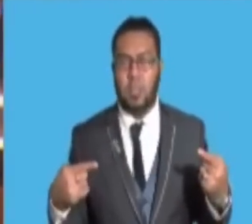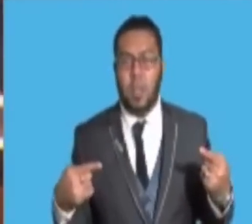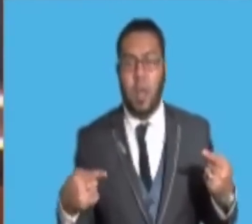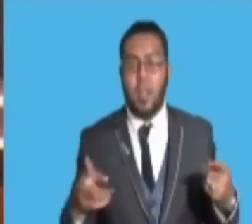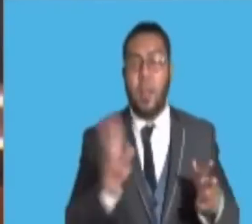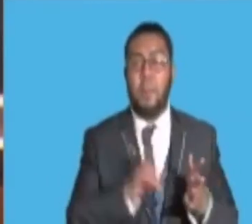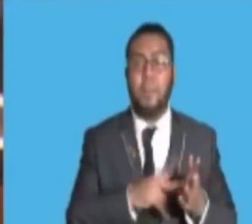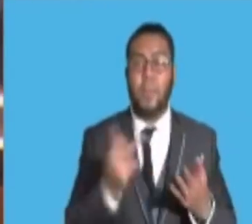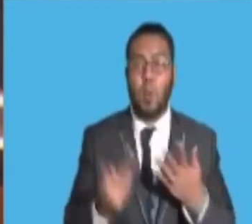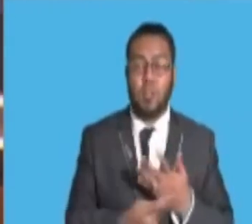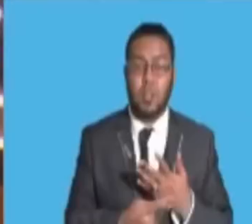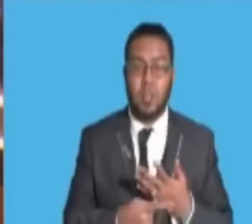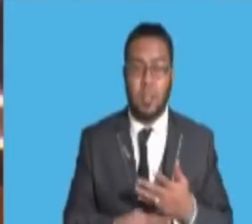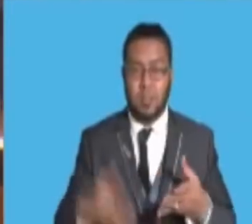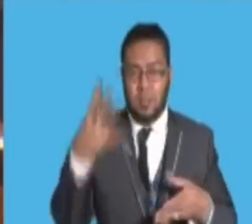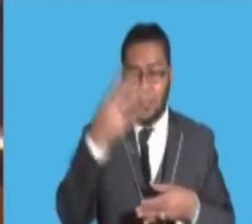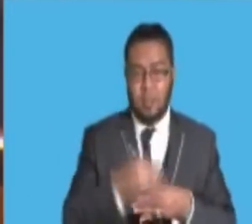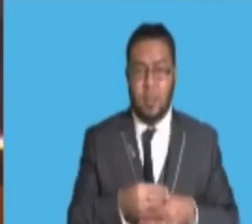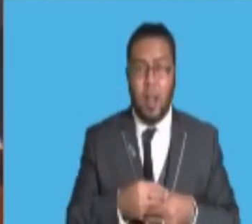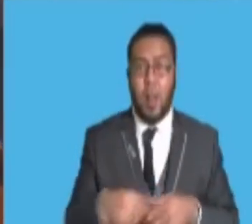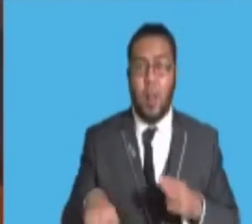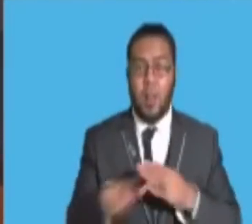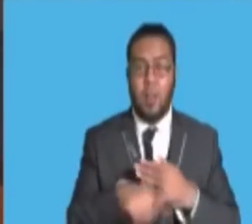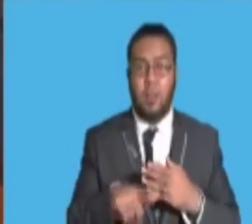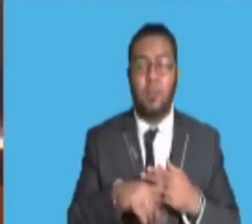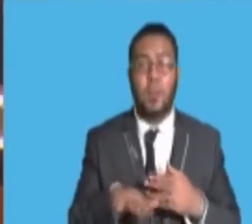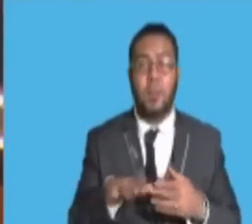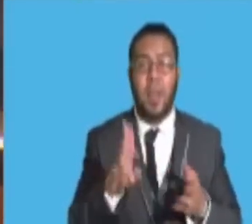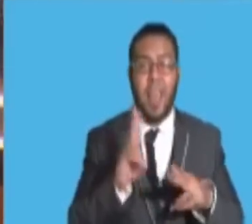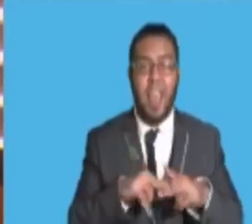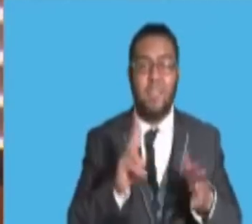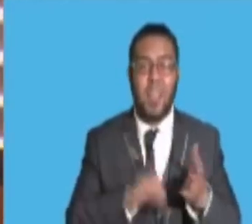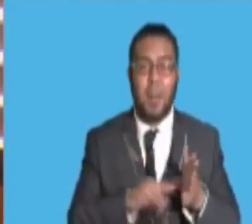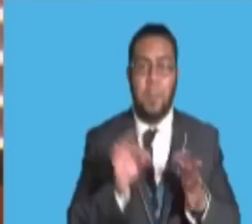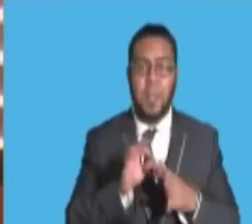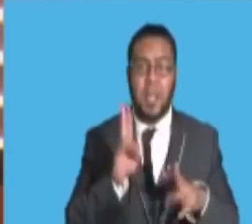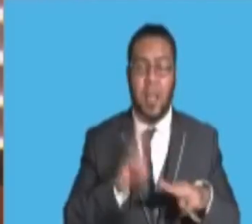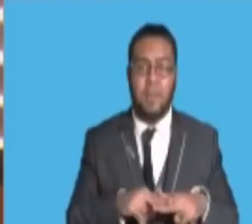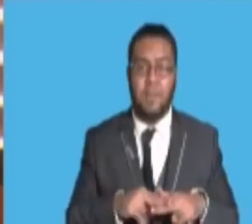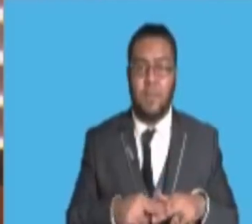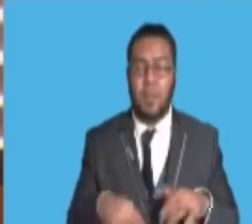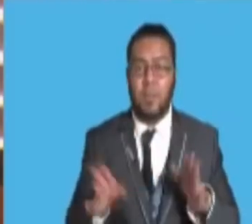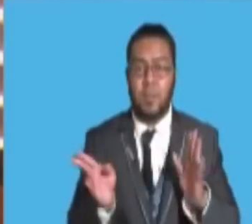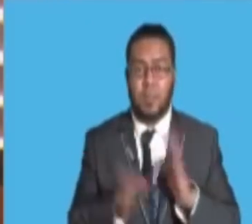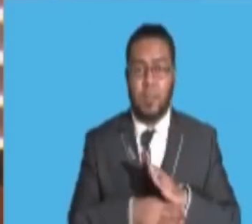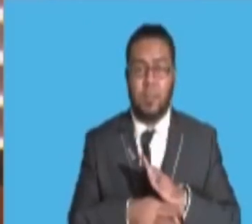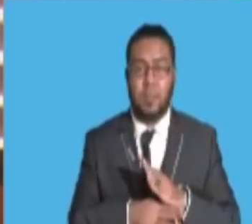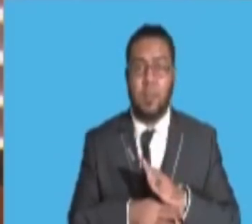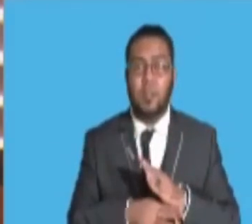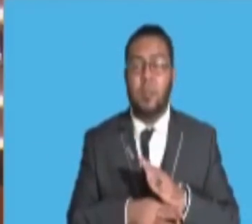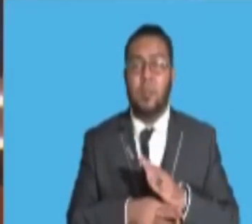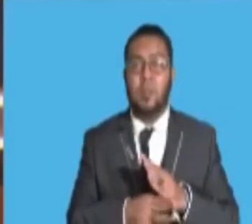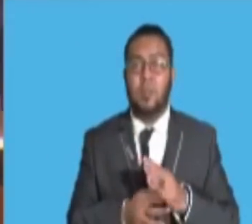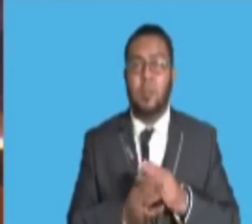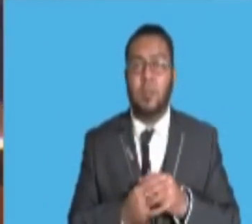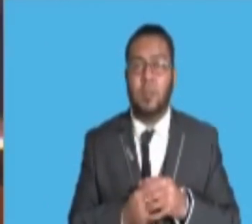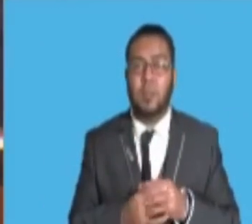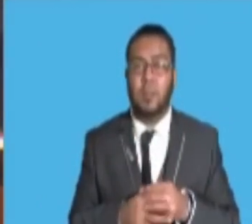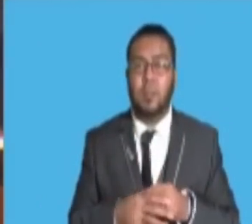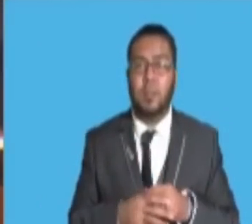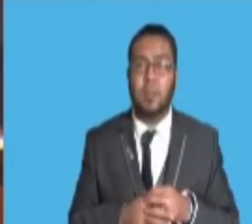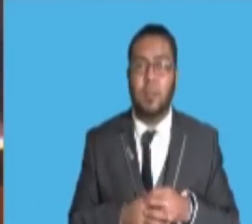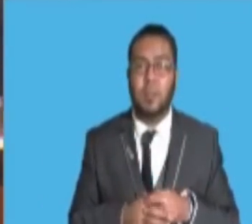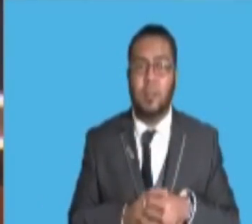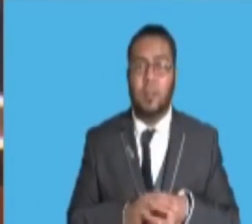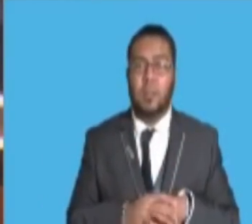The project has leveraged local investment from FNPF and foreign investment from private sector to construct and equip the